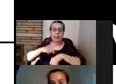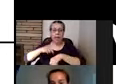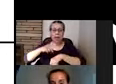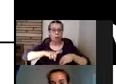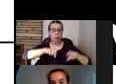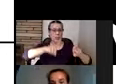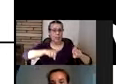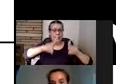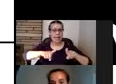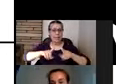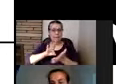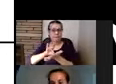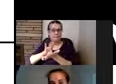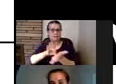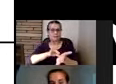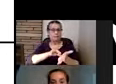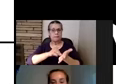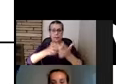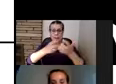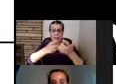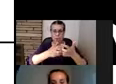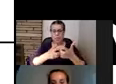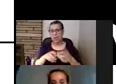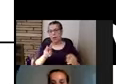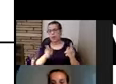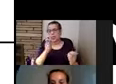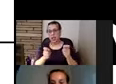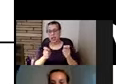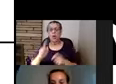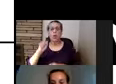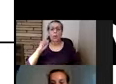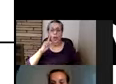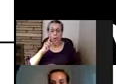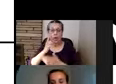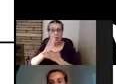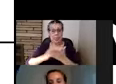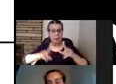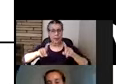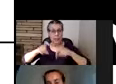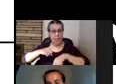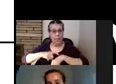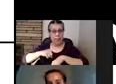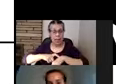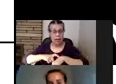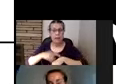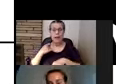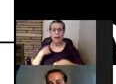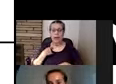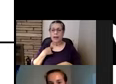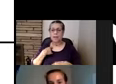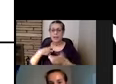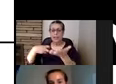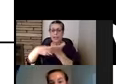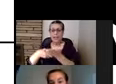the machines and have made changes accordingly. For example, we heard during user testing that the ticket and receipt return tray